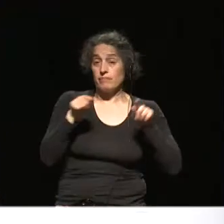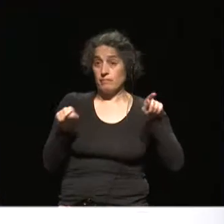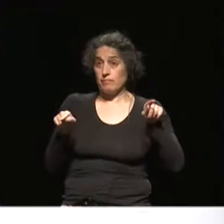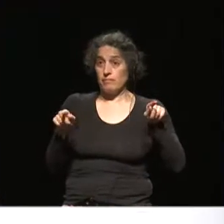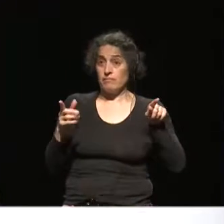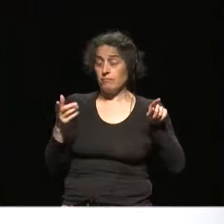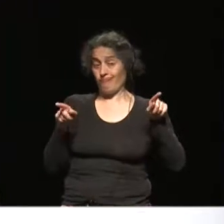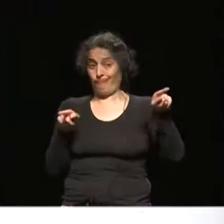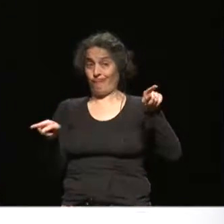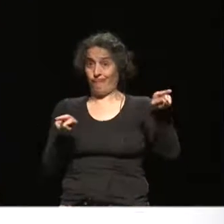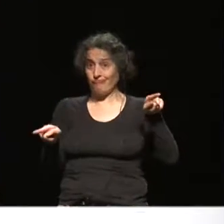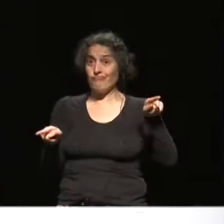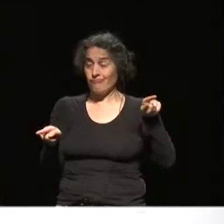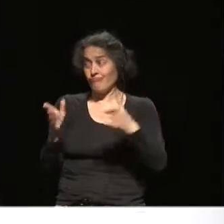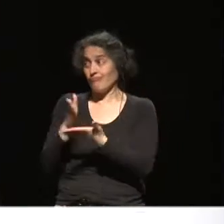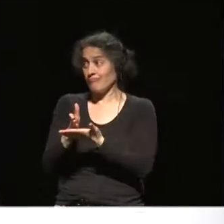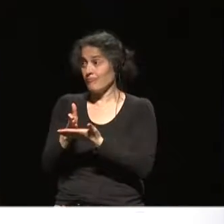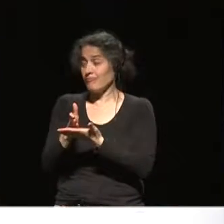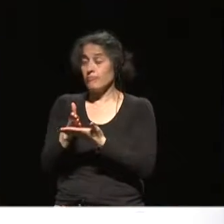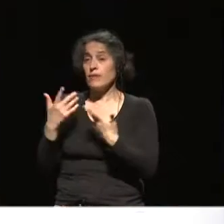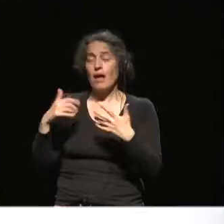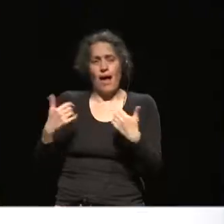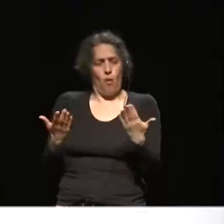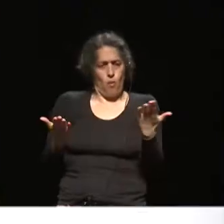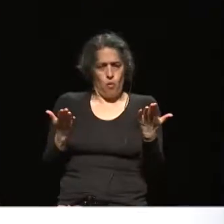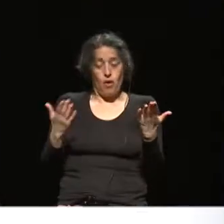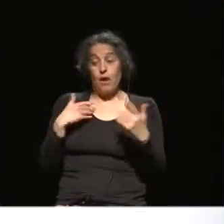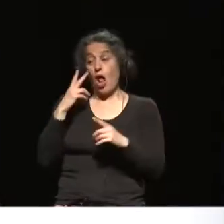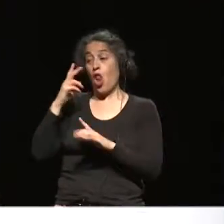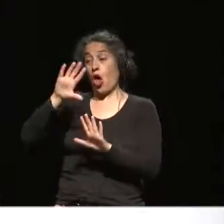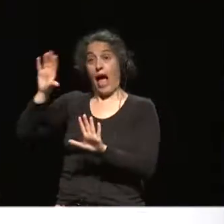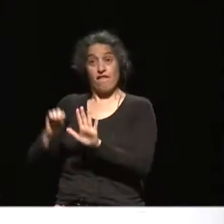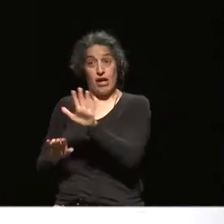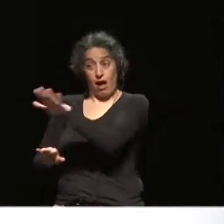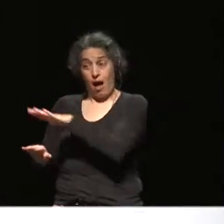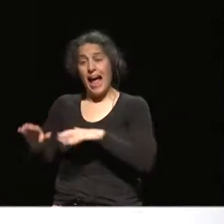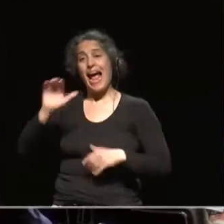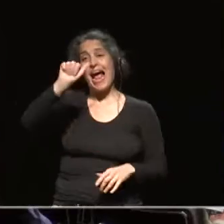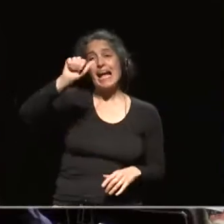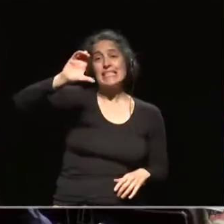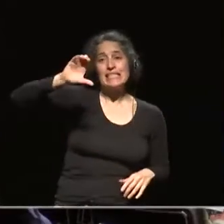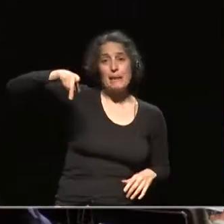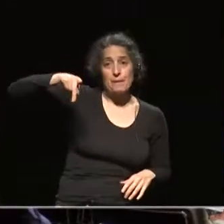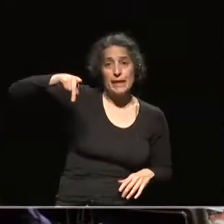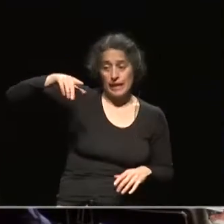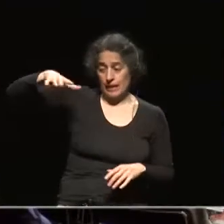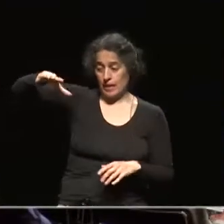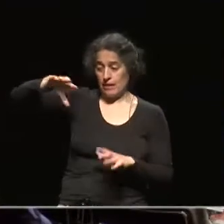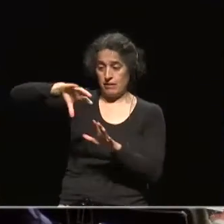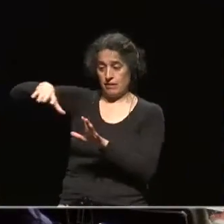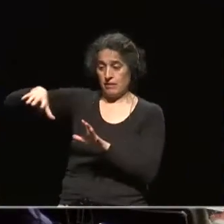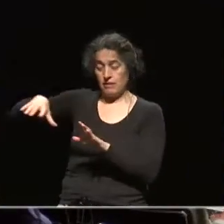states is, what is the role of the ACP states in economic growth of the European